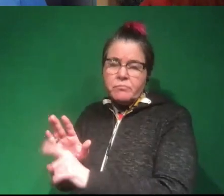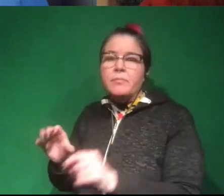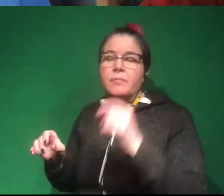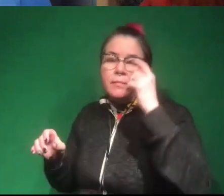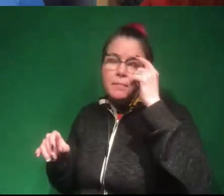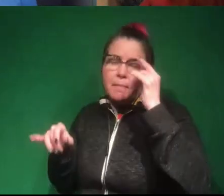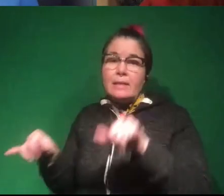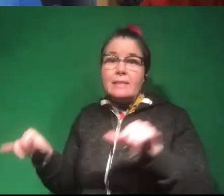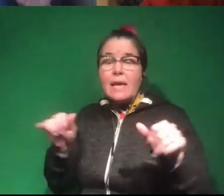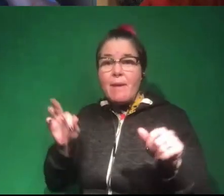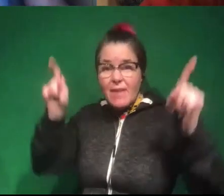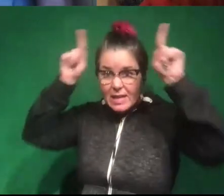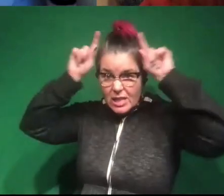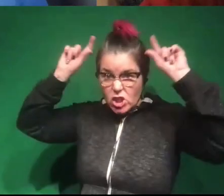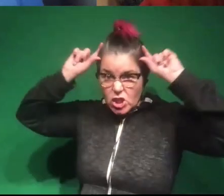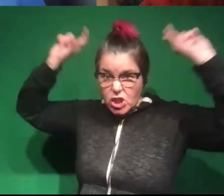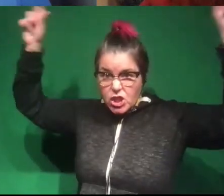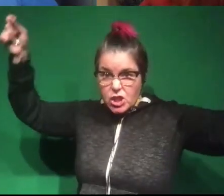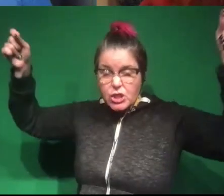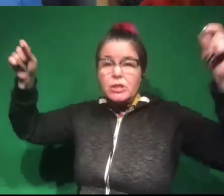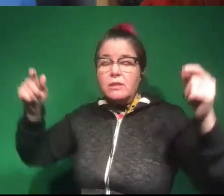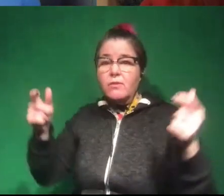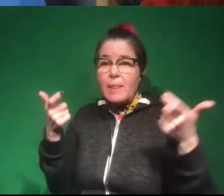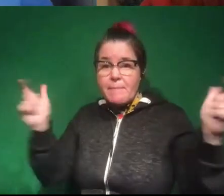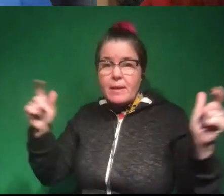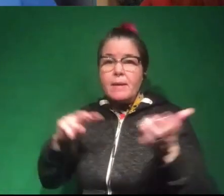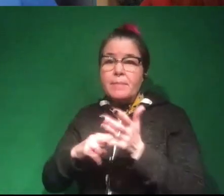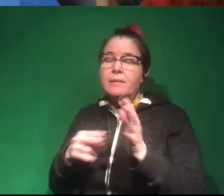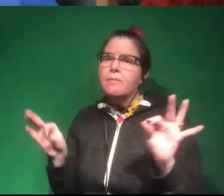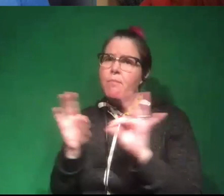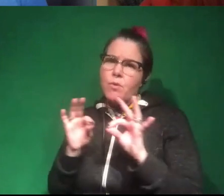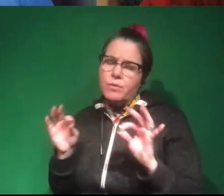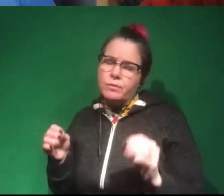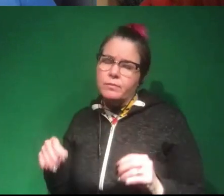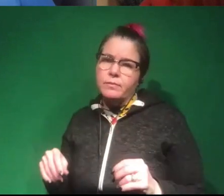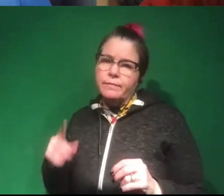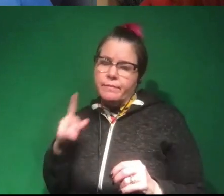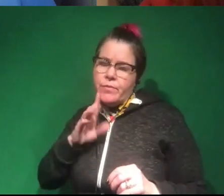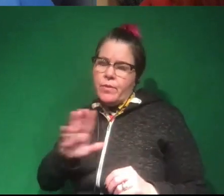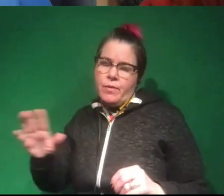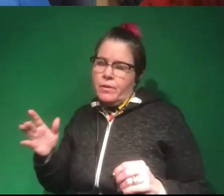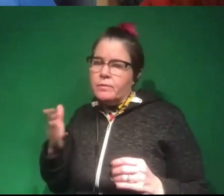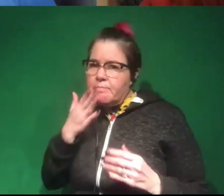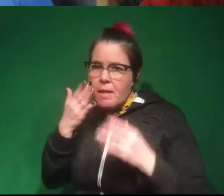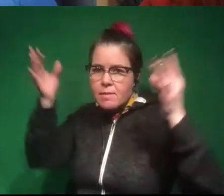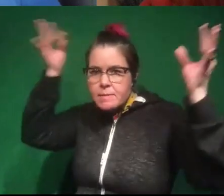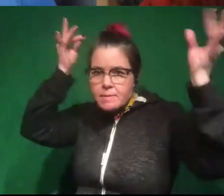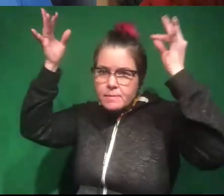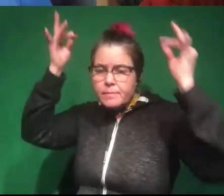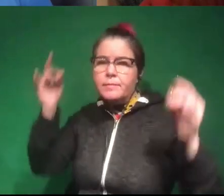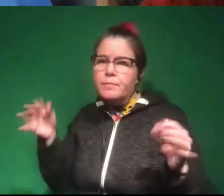like if an antenna is really big and a lot of surface area, it's really big, really important for, smell is really important for their